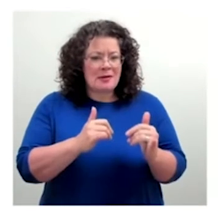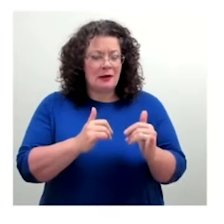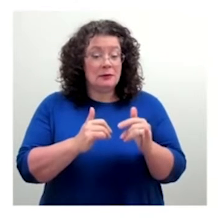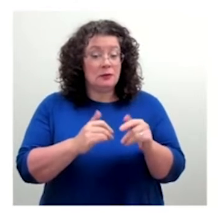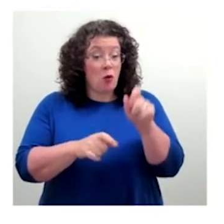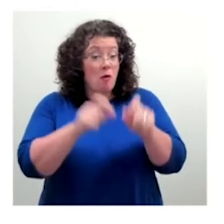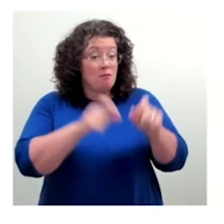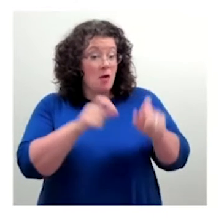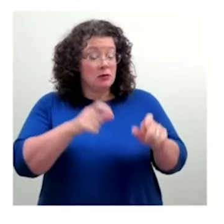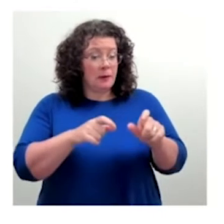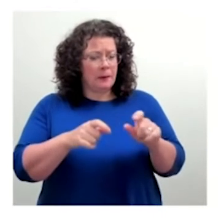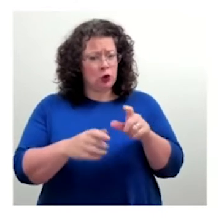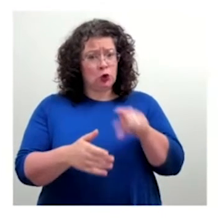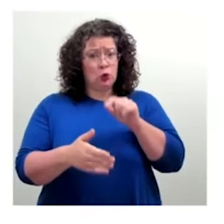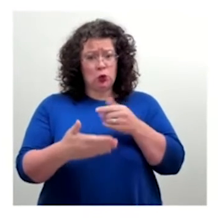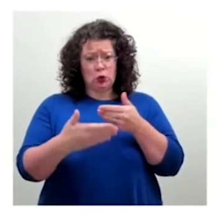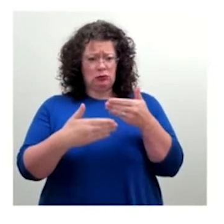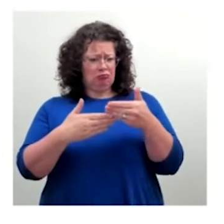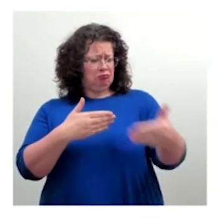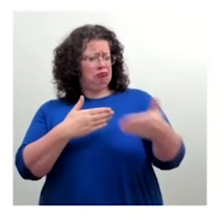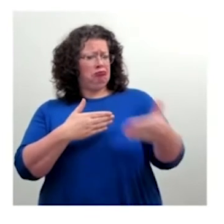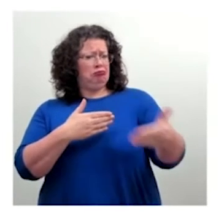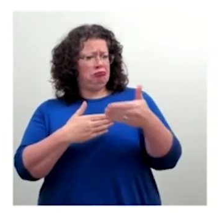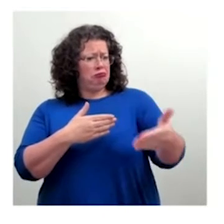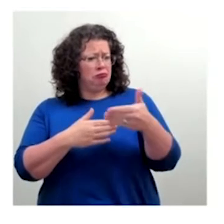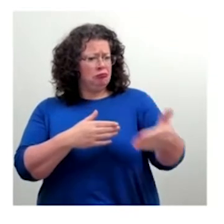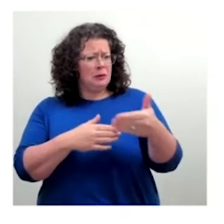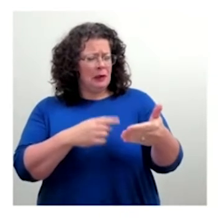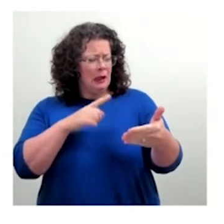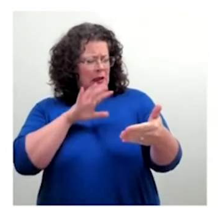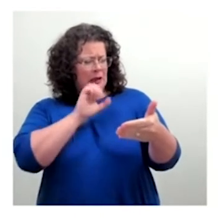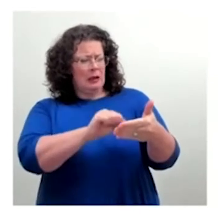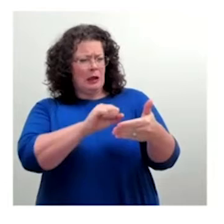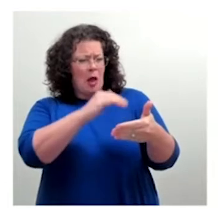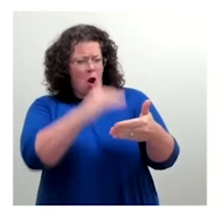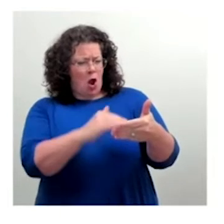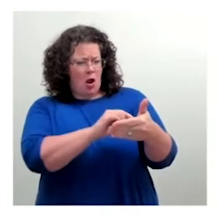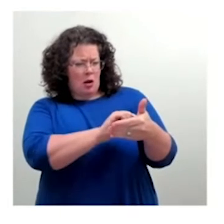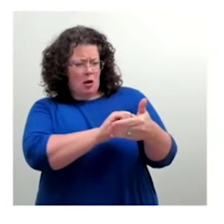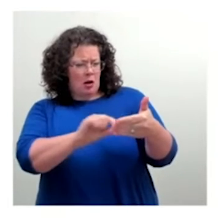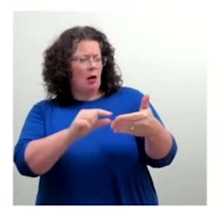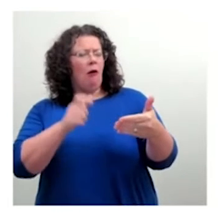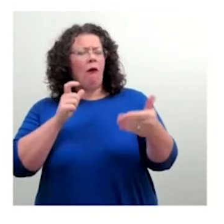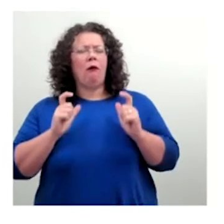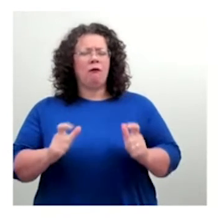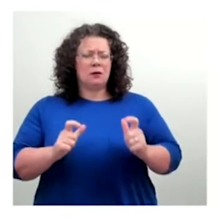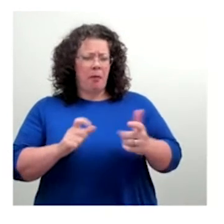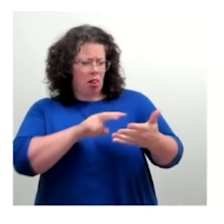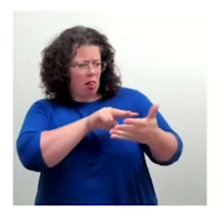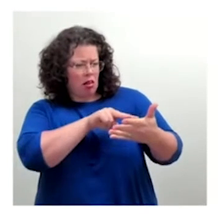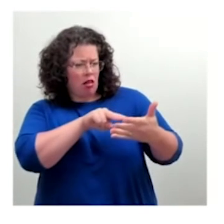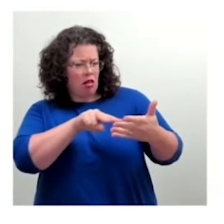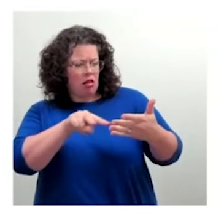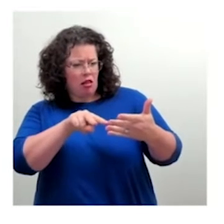typically good for near vision ability, here we've got a graph where along the bottom we've got the row number it was